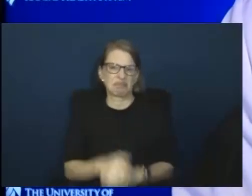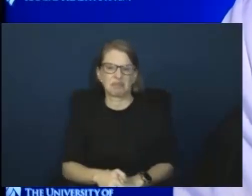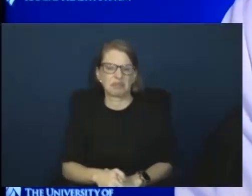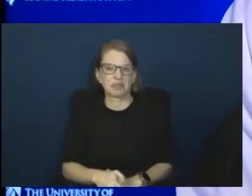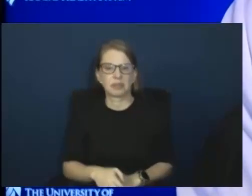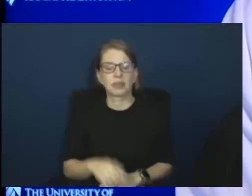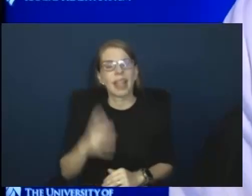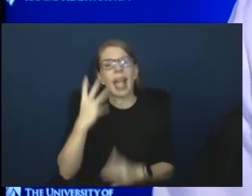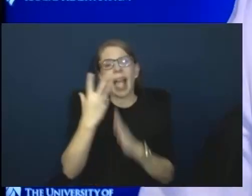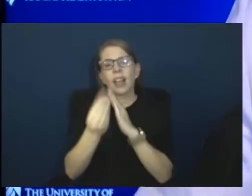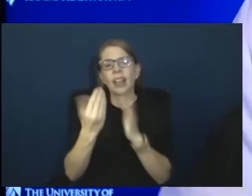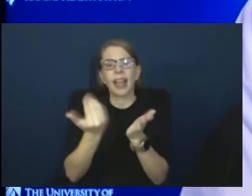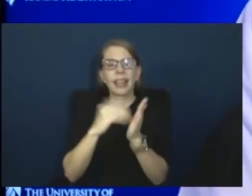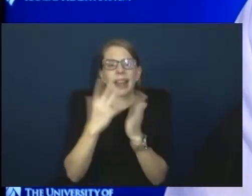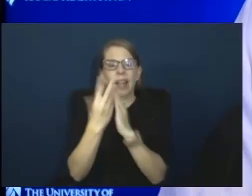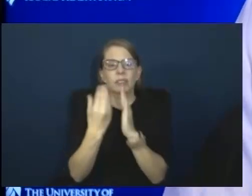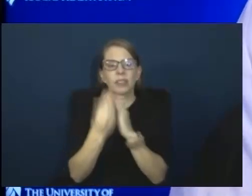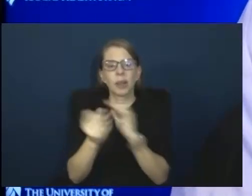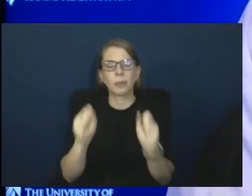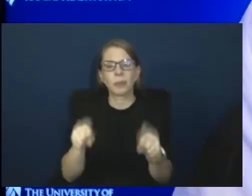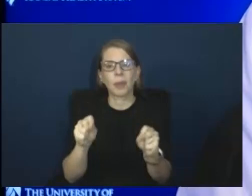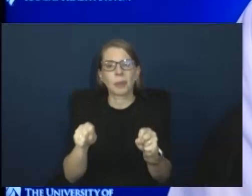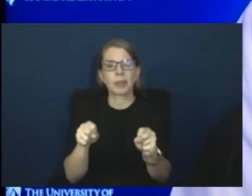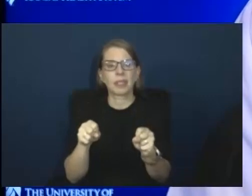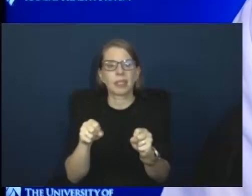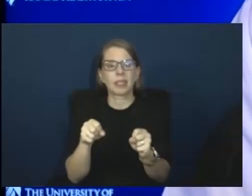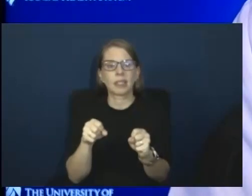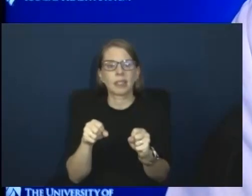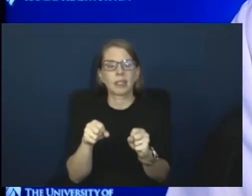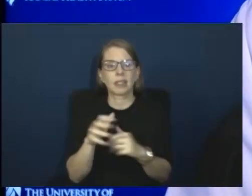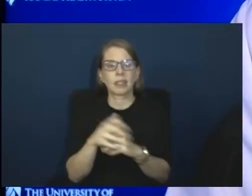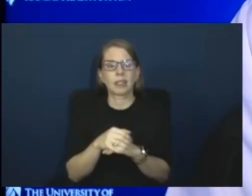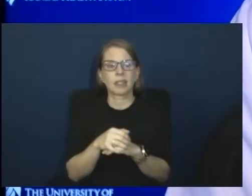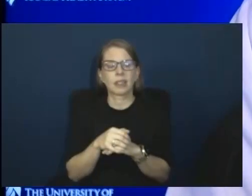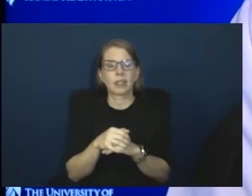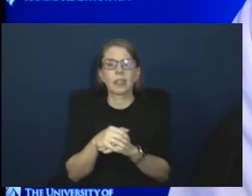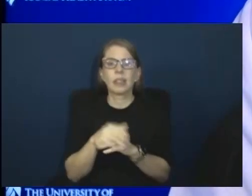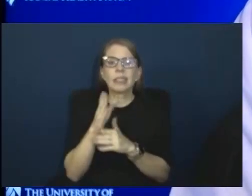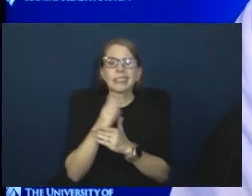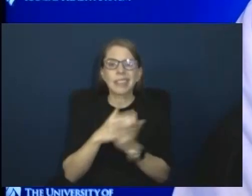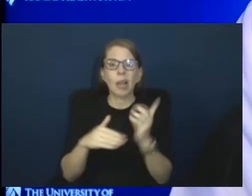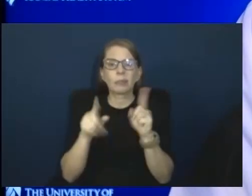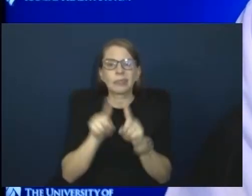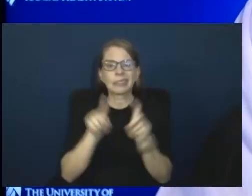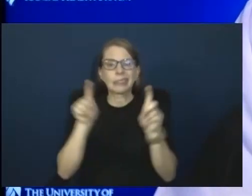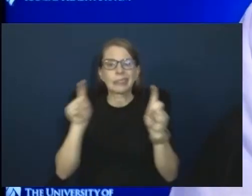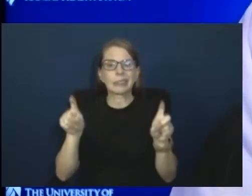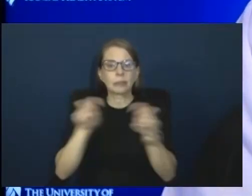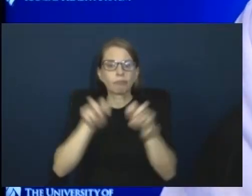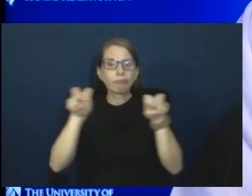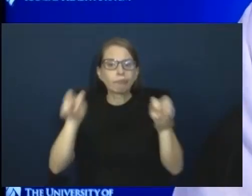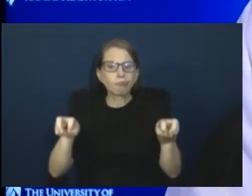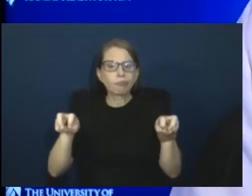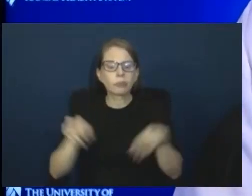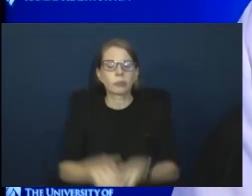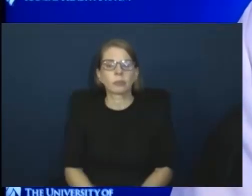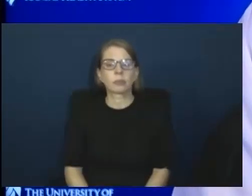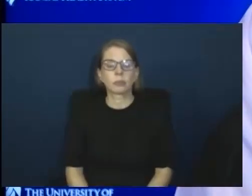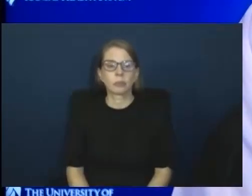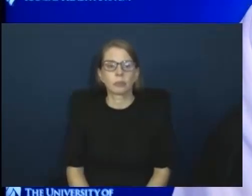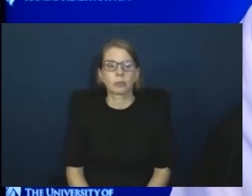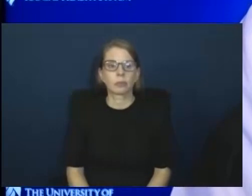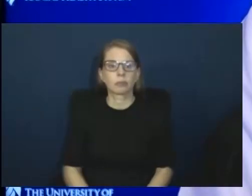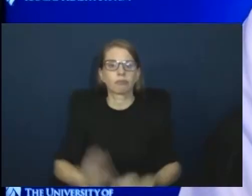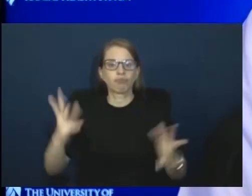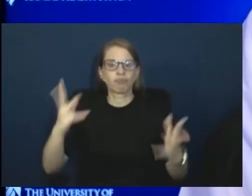outside. They're probably going to be, at least some distance apart. It is turbulent, good